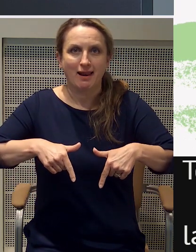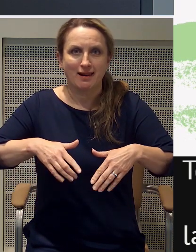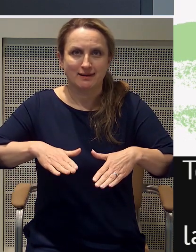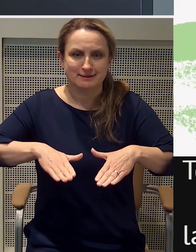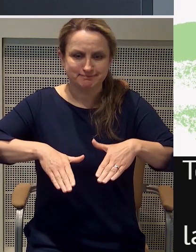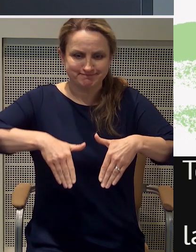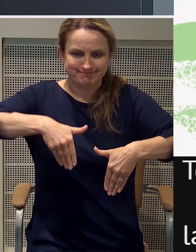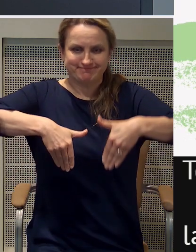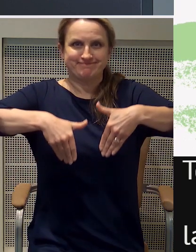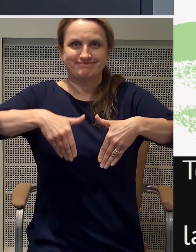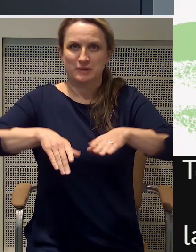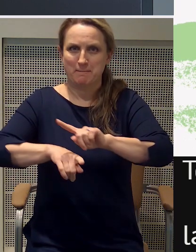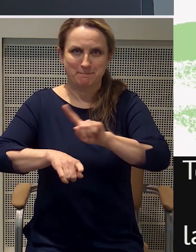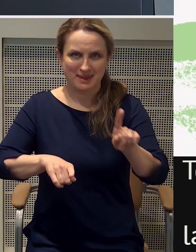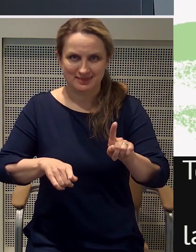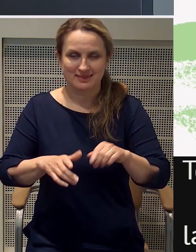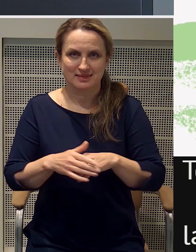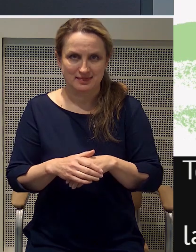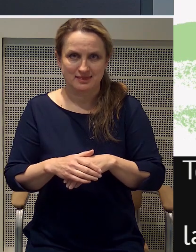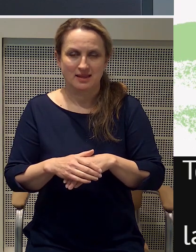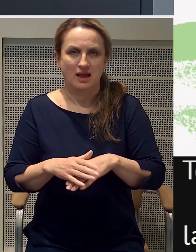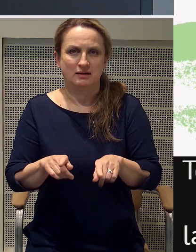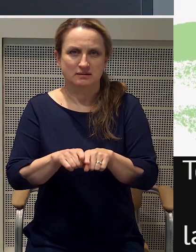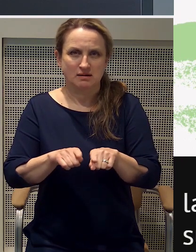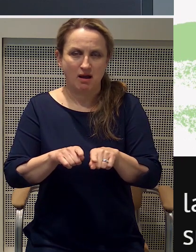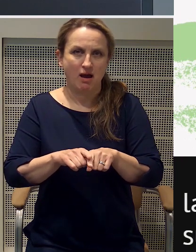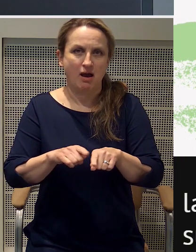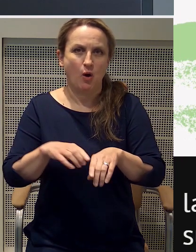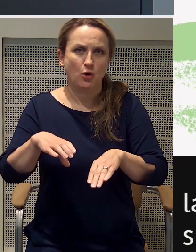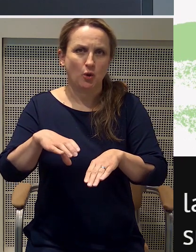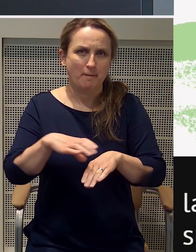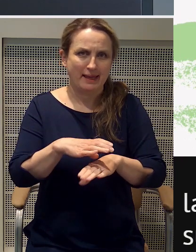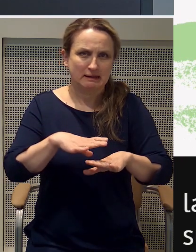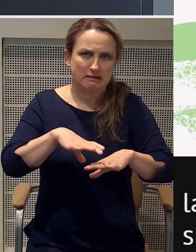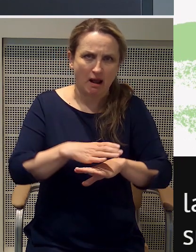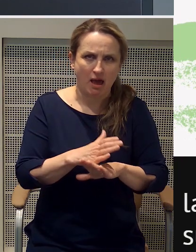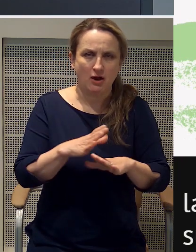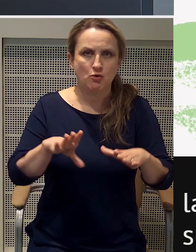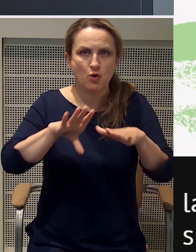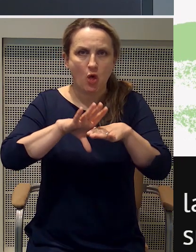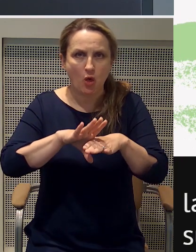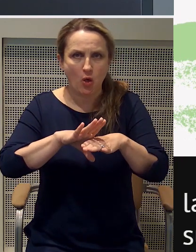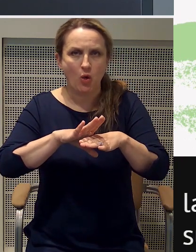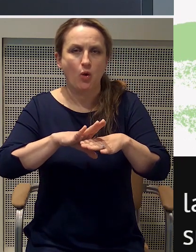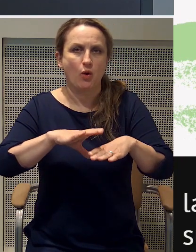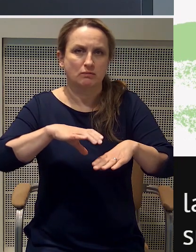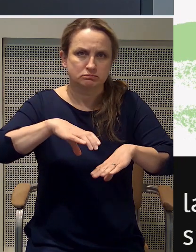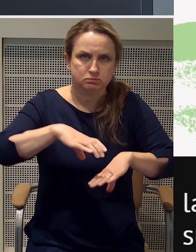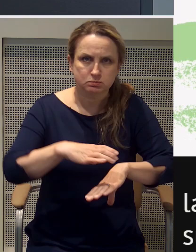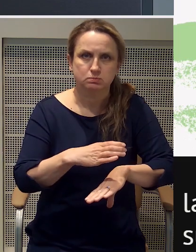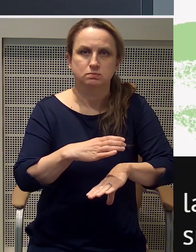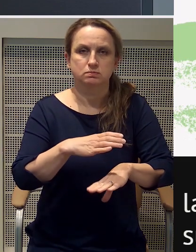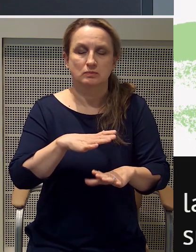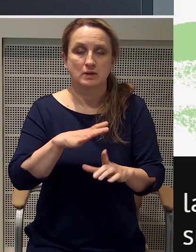botulinum toxins to correct the posture, the position of his